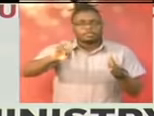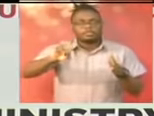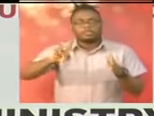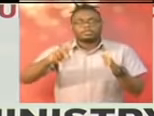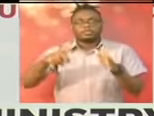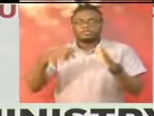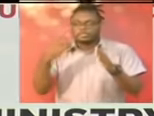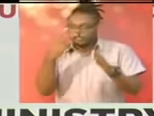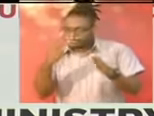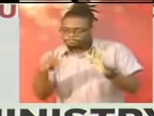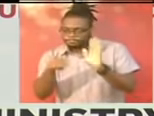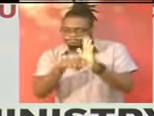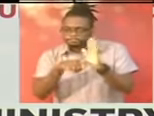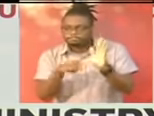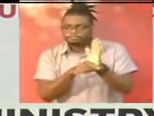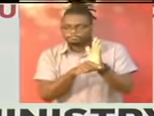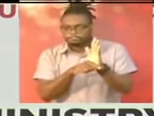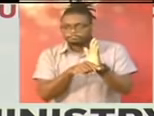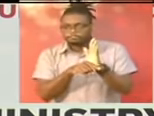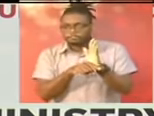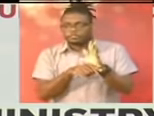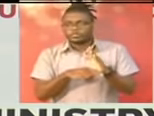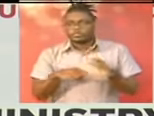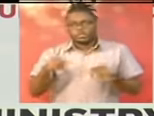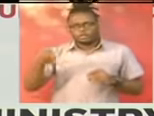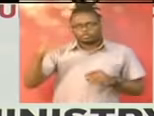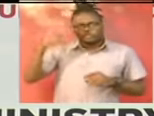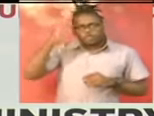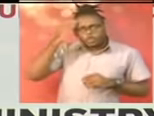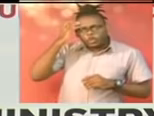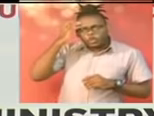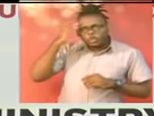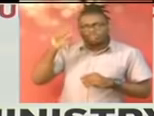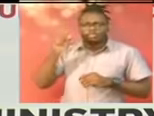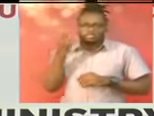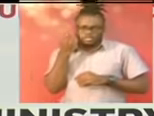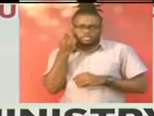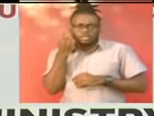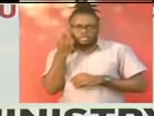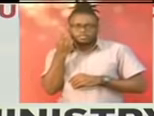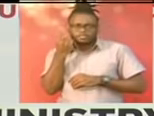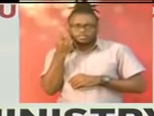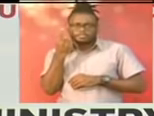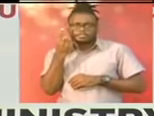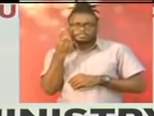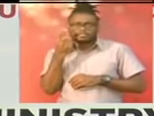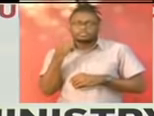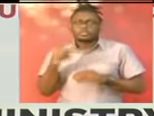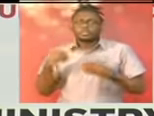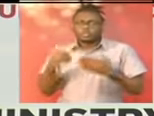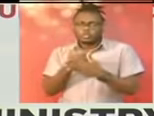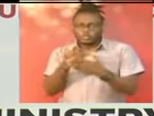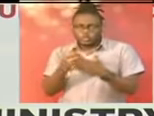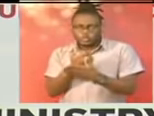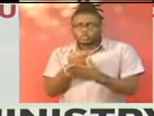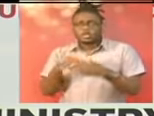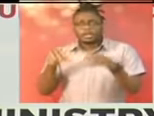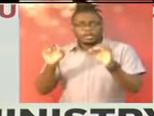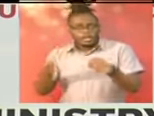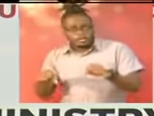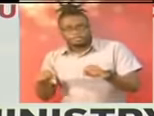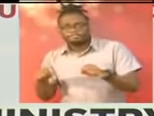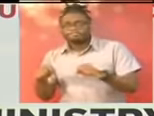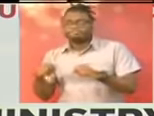we continue to be aware of and wary of the potential for introduction of variants, and we continue to do the sequencing to